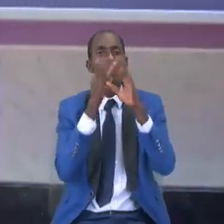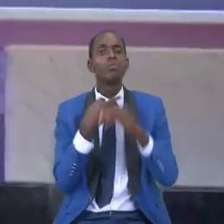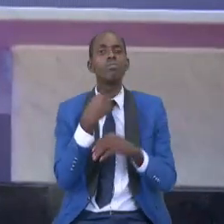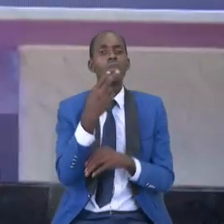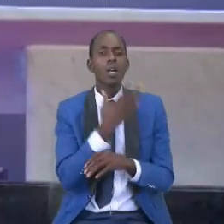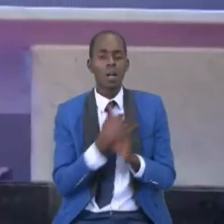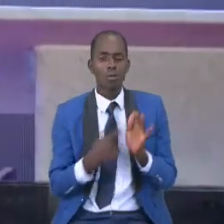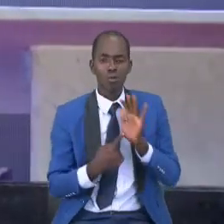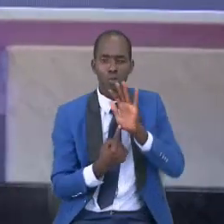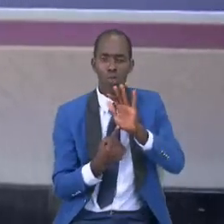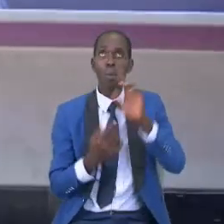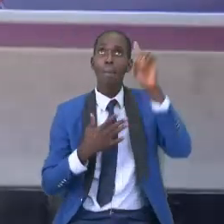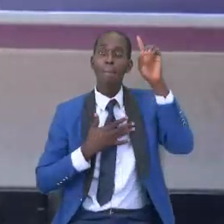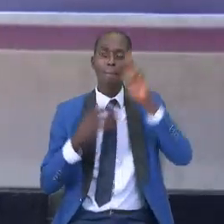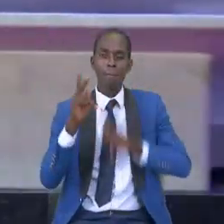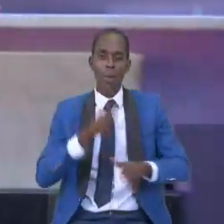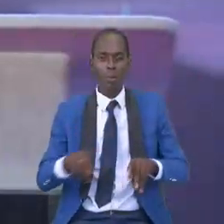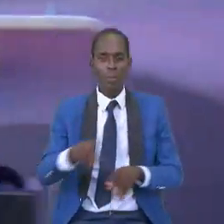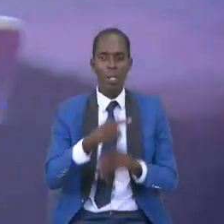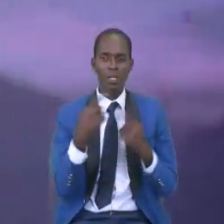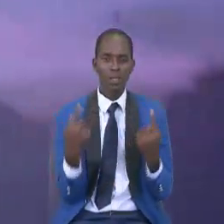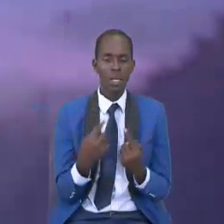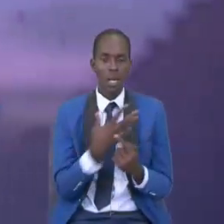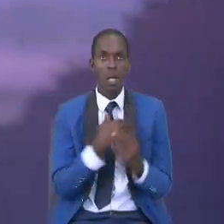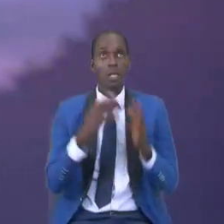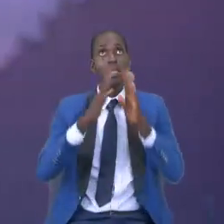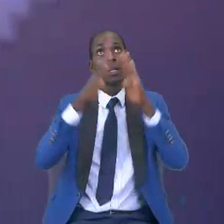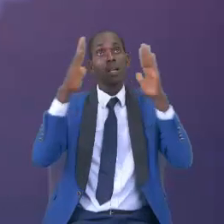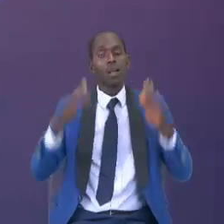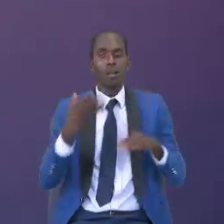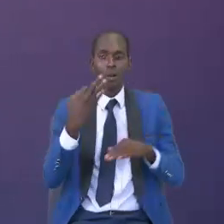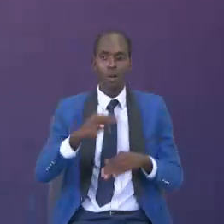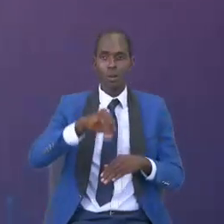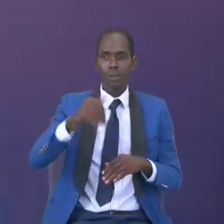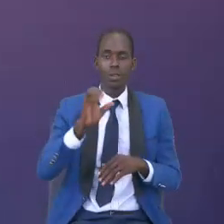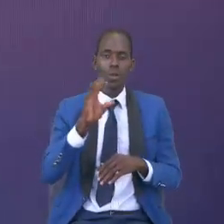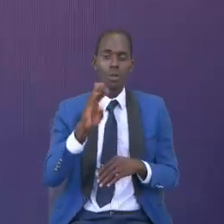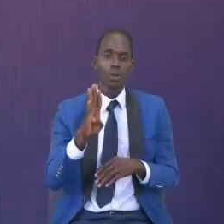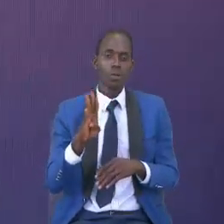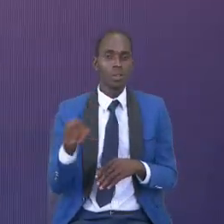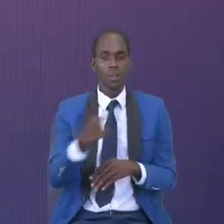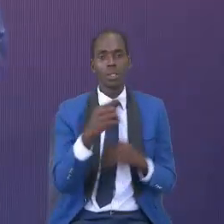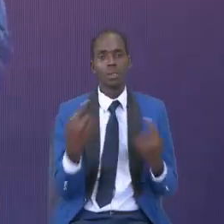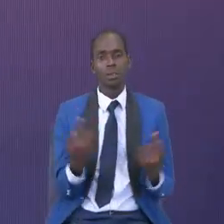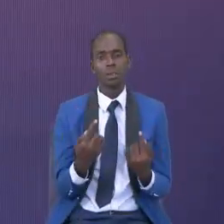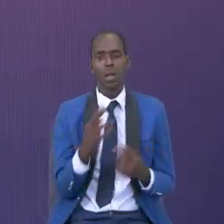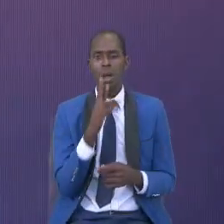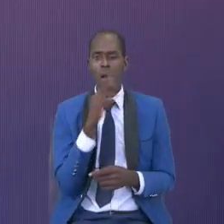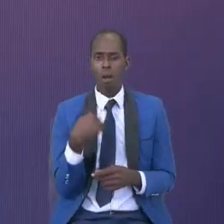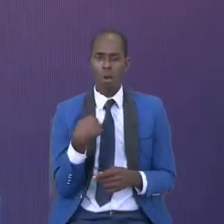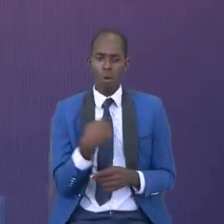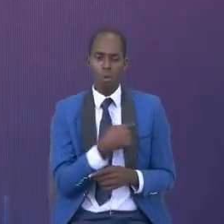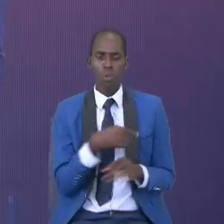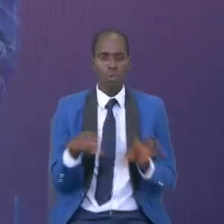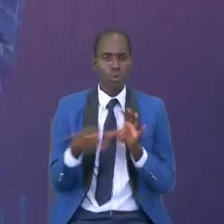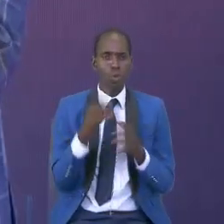their transgression, and the house of Jacob their sins. Are we doing what he has